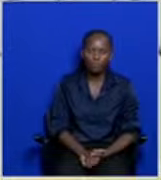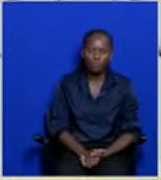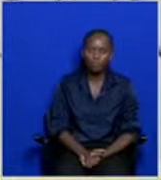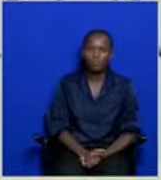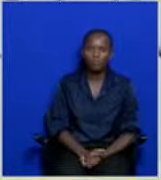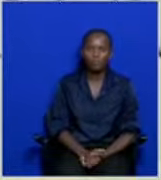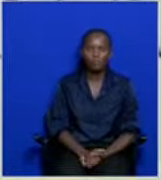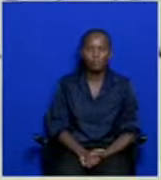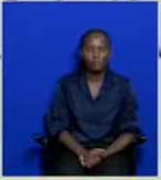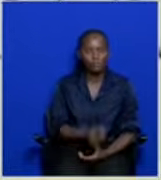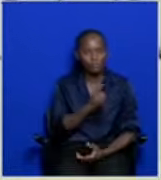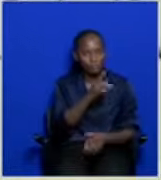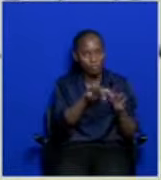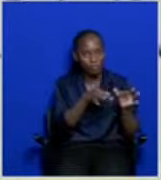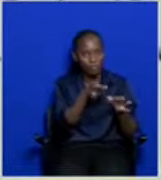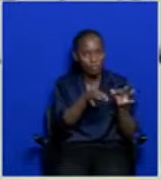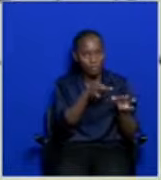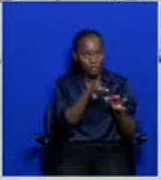paragraph 73.